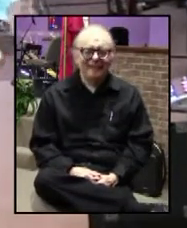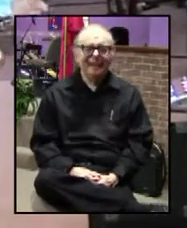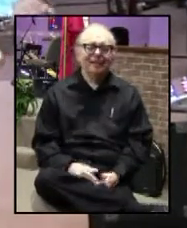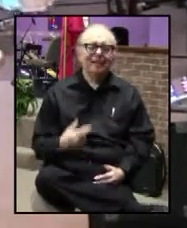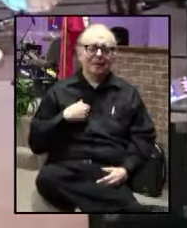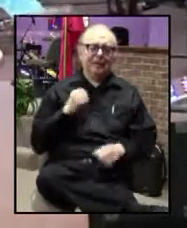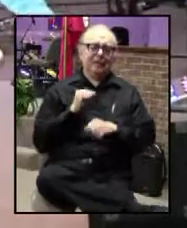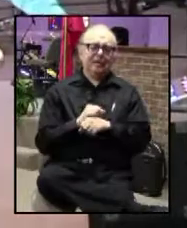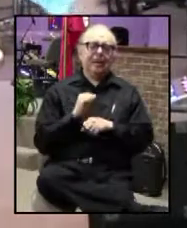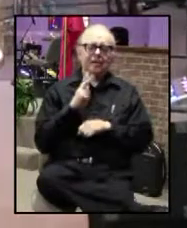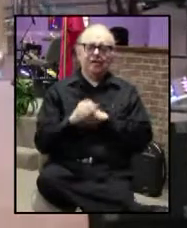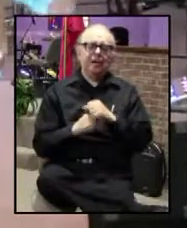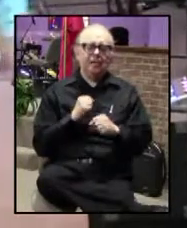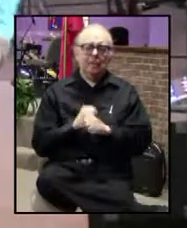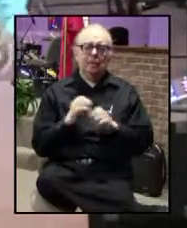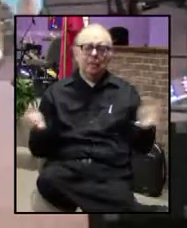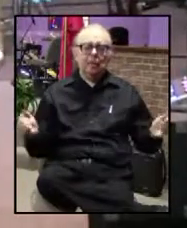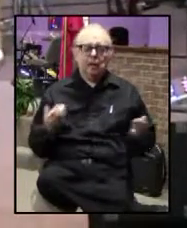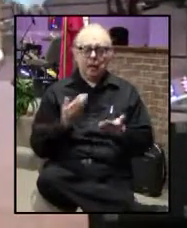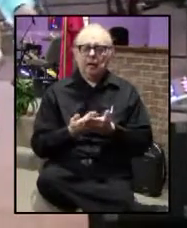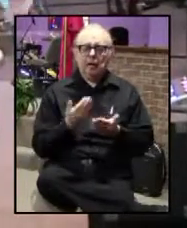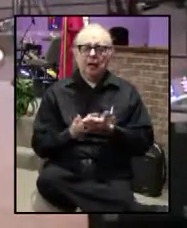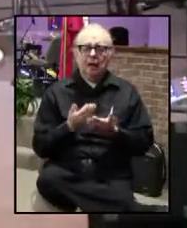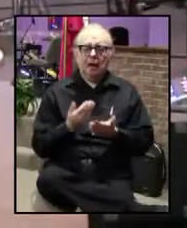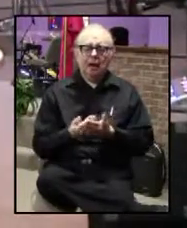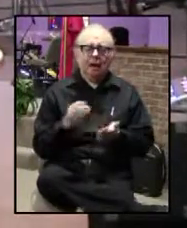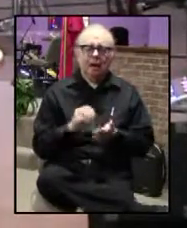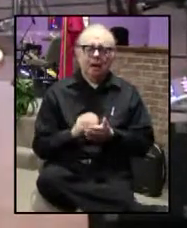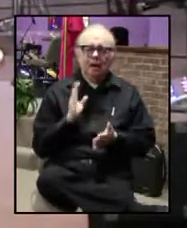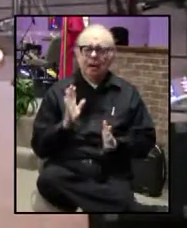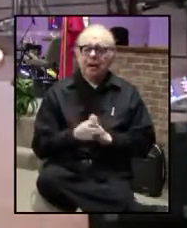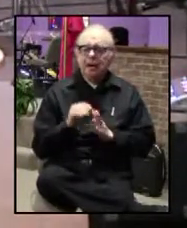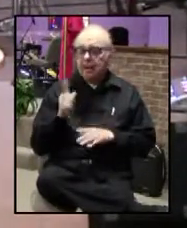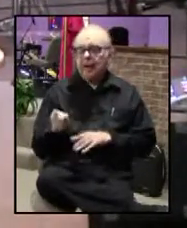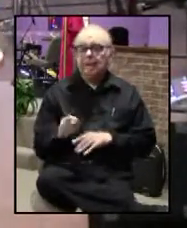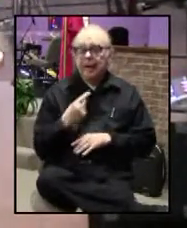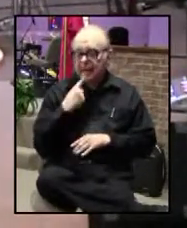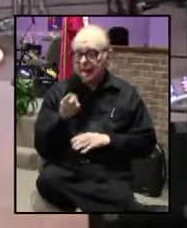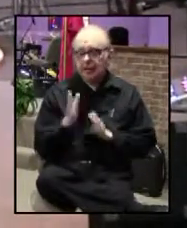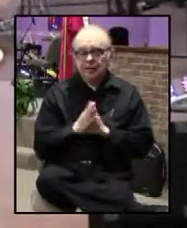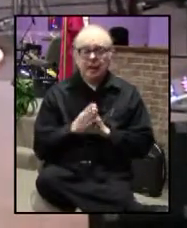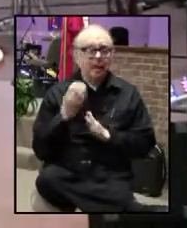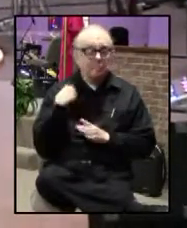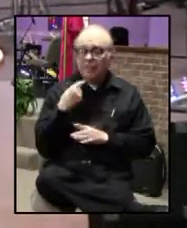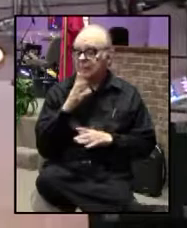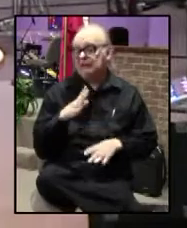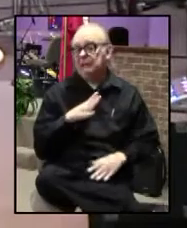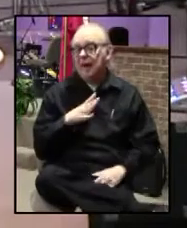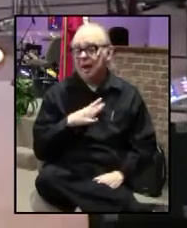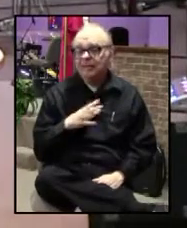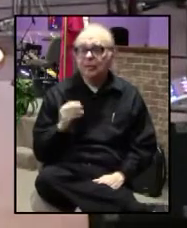I worked for 3 years without a raise, and all I had to do was just go in and ask him, and he said okay, or she said okay.